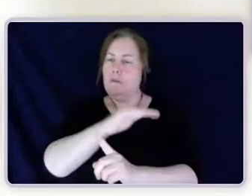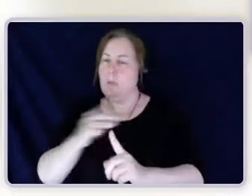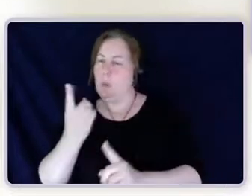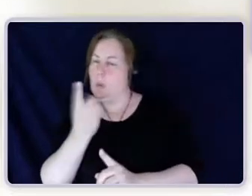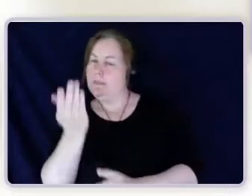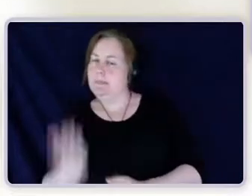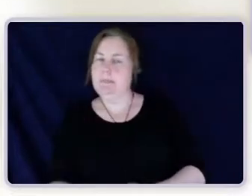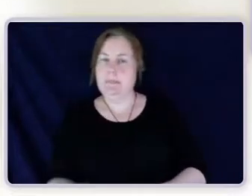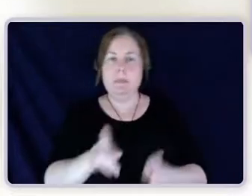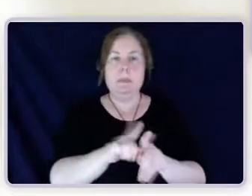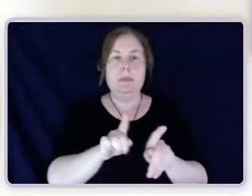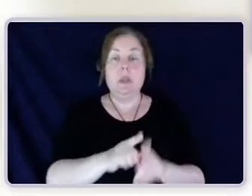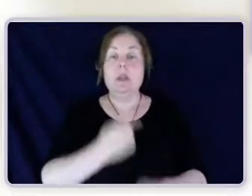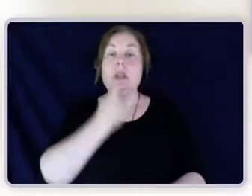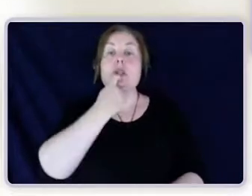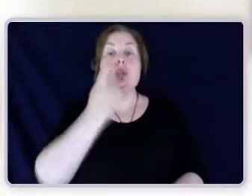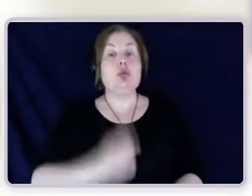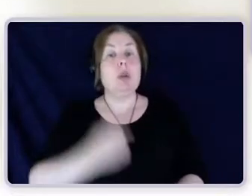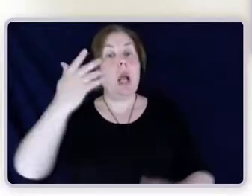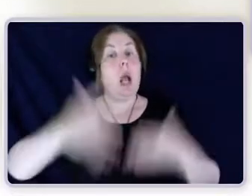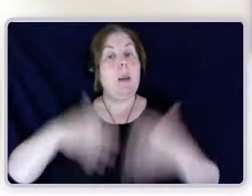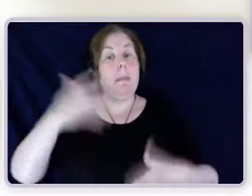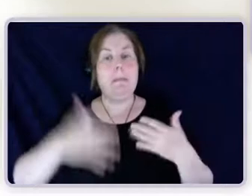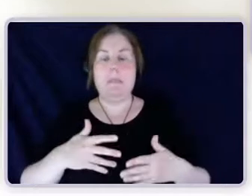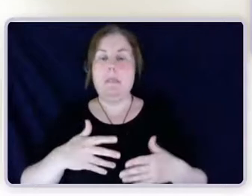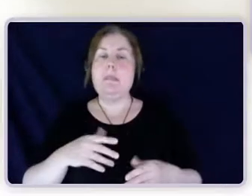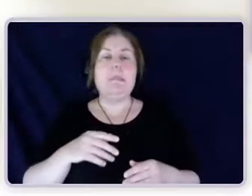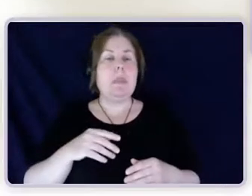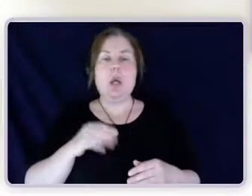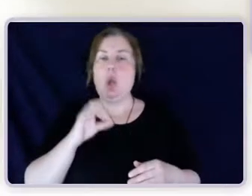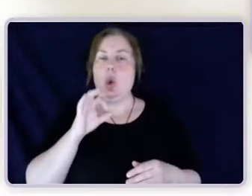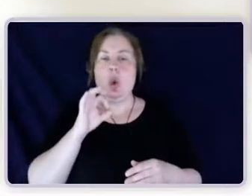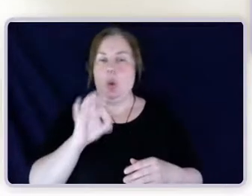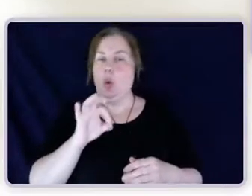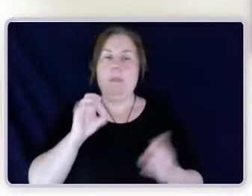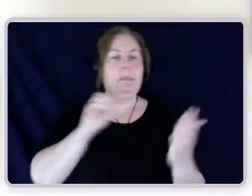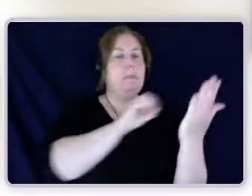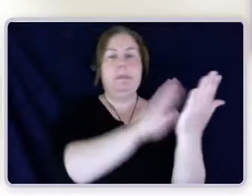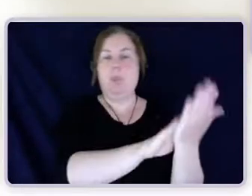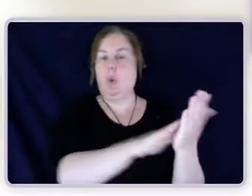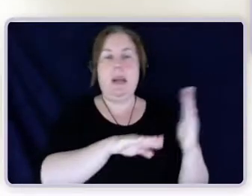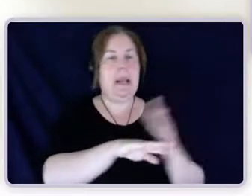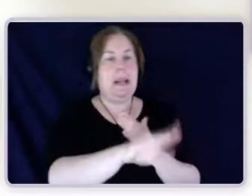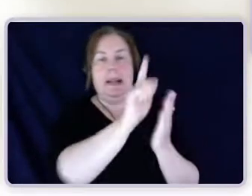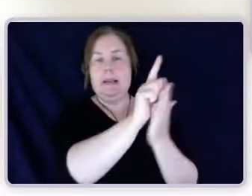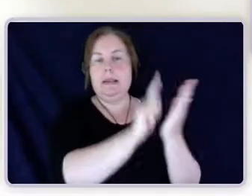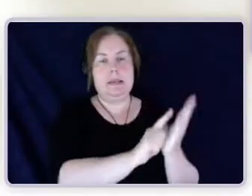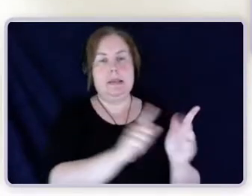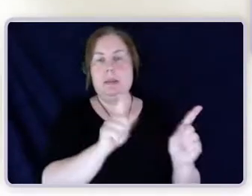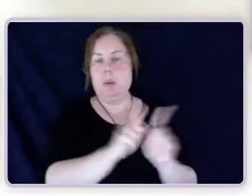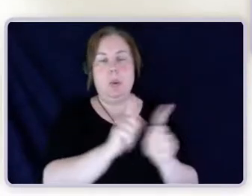Serious harm is, like will and preferences, not defined in the legislation. So it is